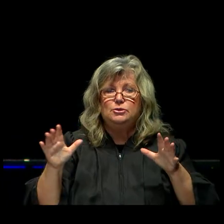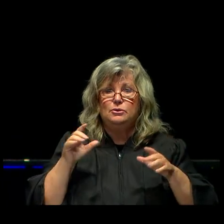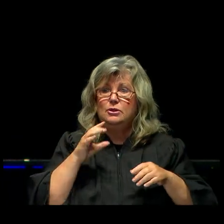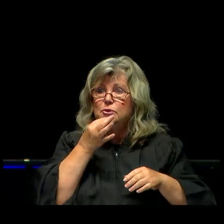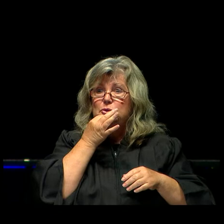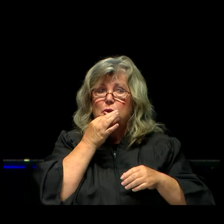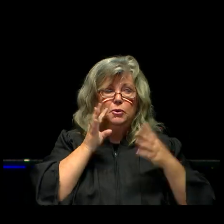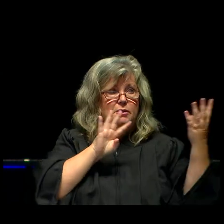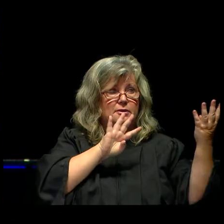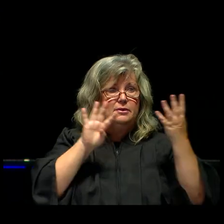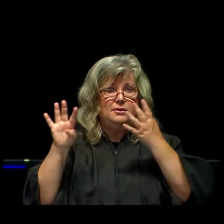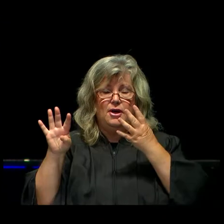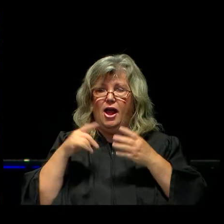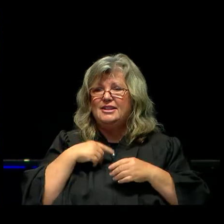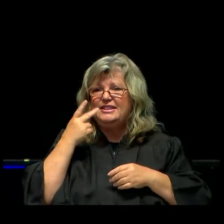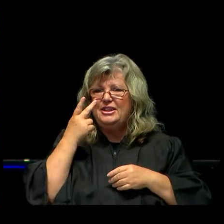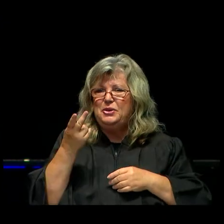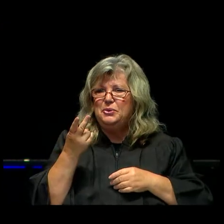minutes. Thank you.